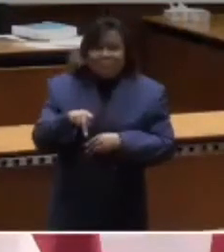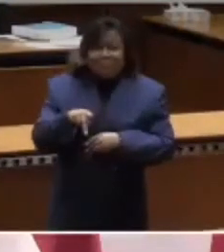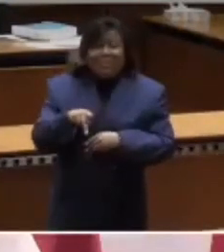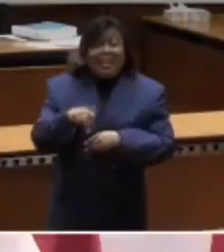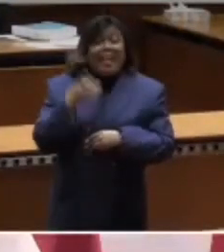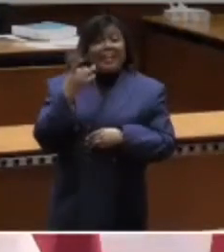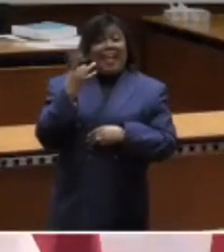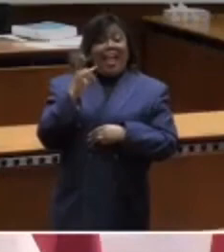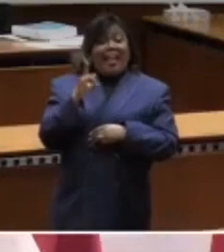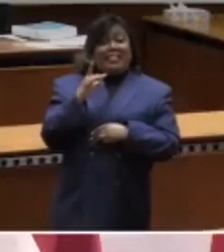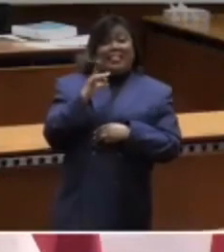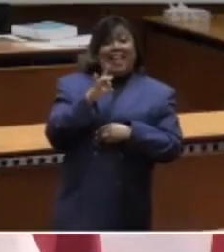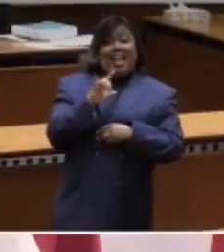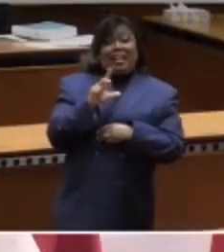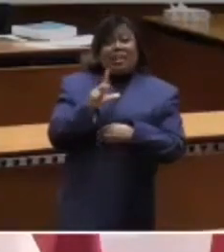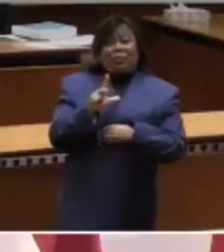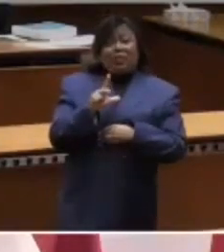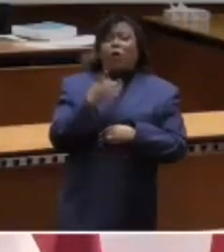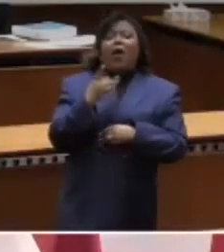The